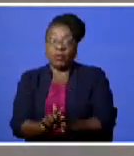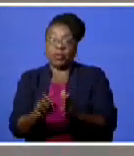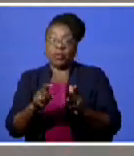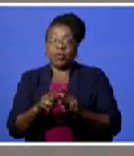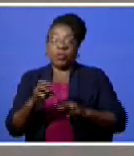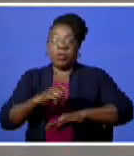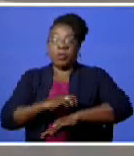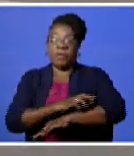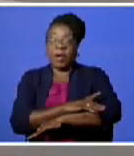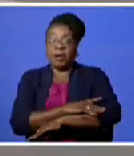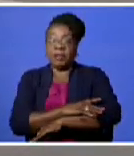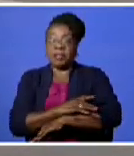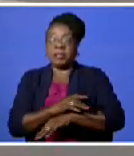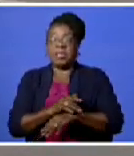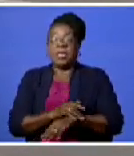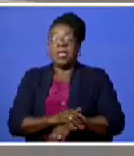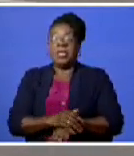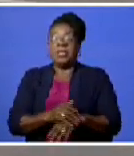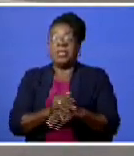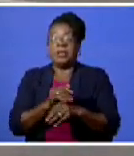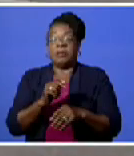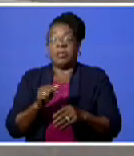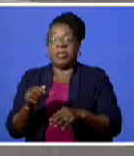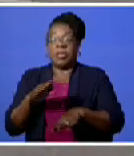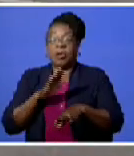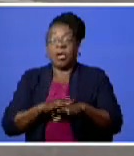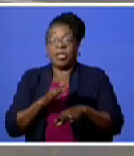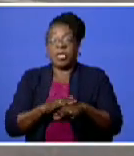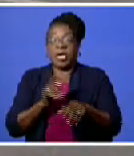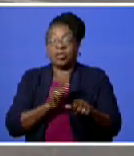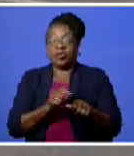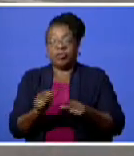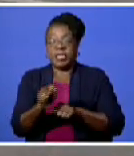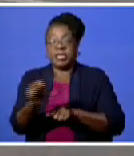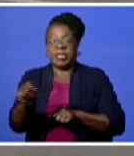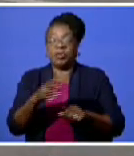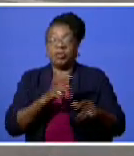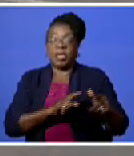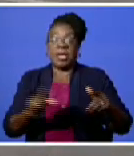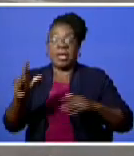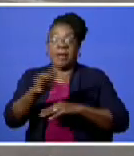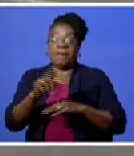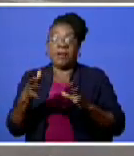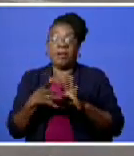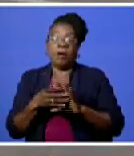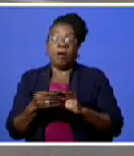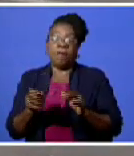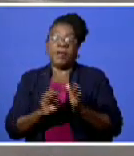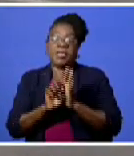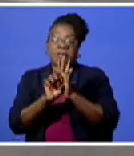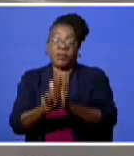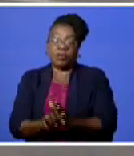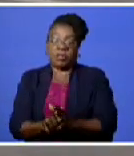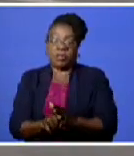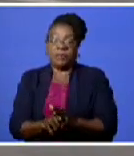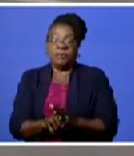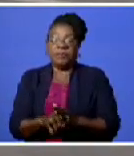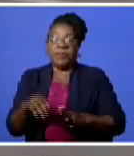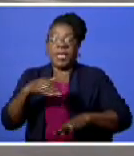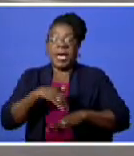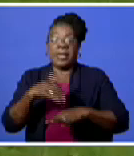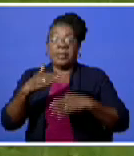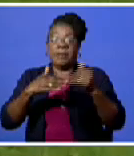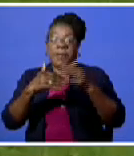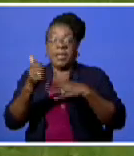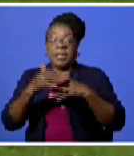tracing to determine the level of exposure to employees and visitors to the Cecil Wallace Whitfield Center. At this point, there has been